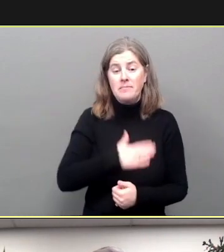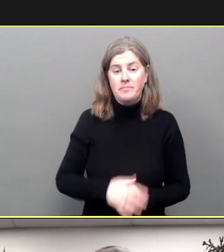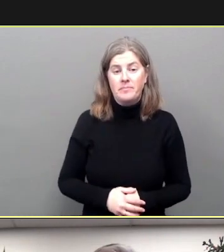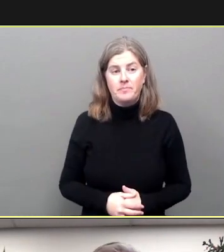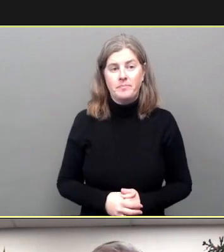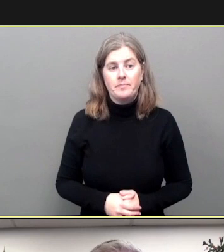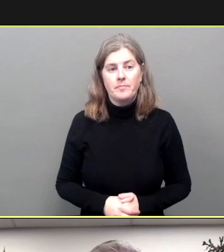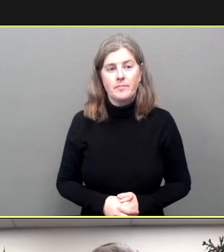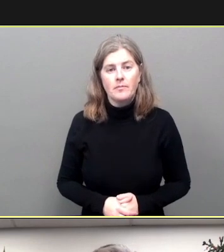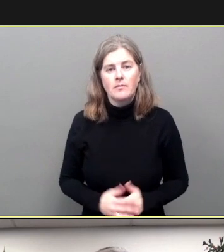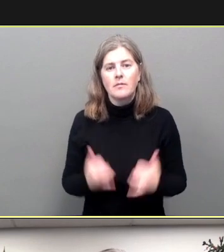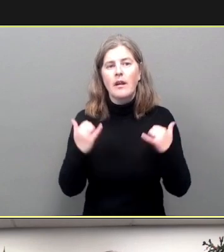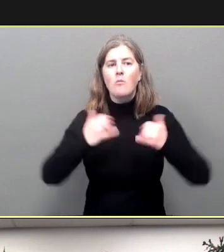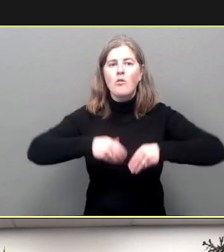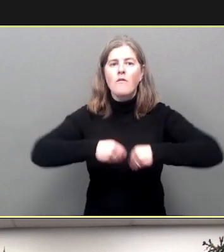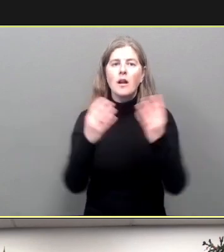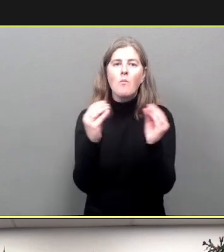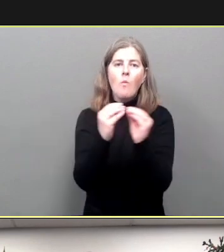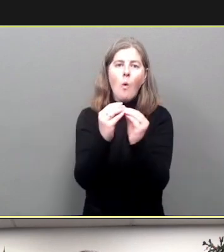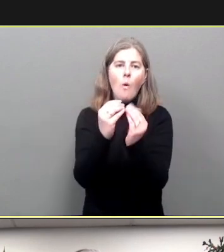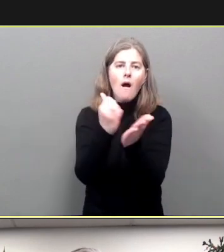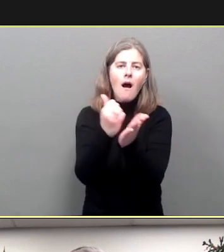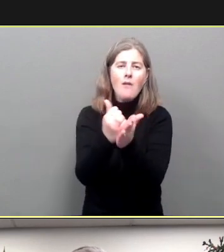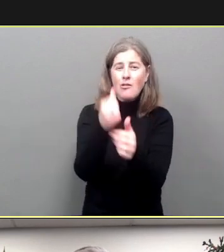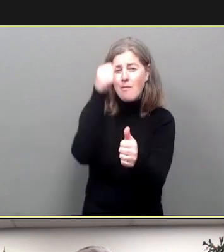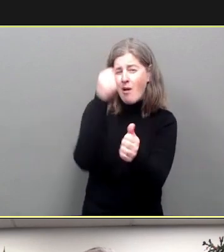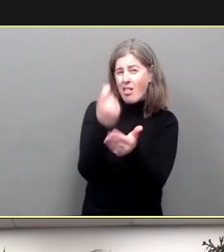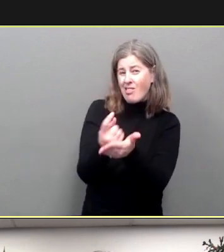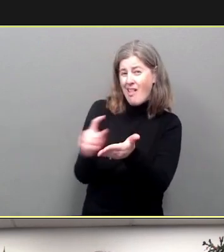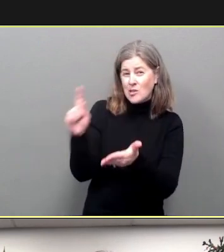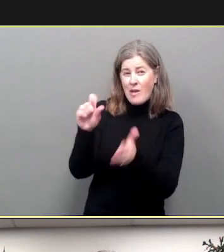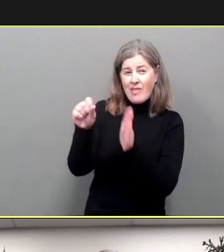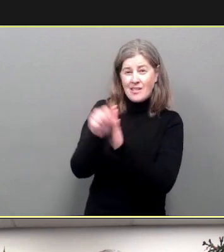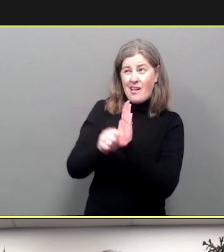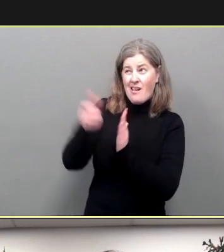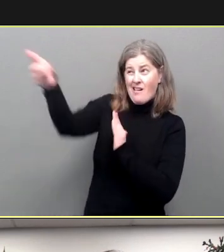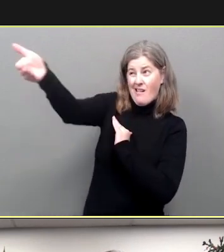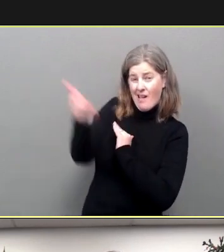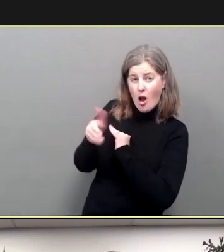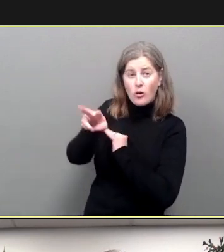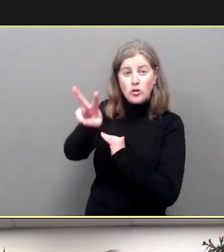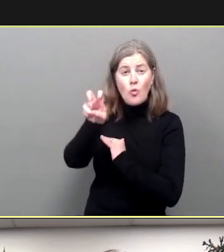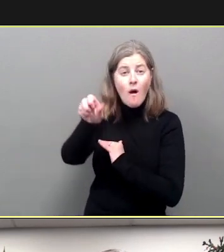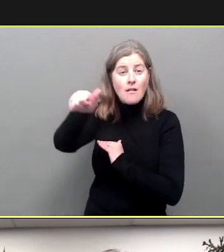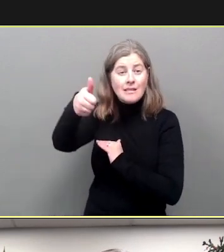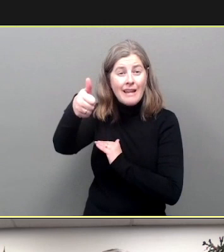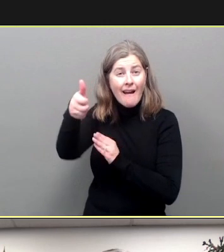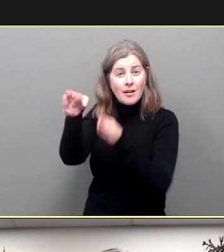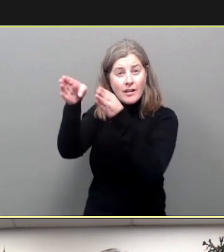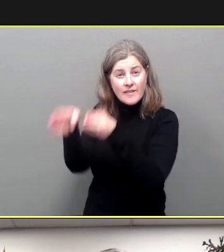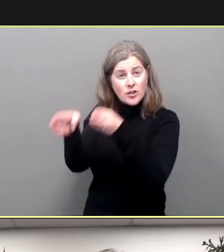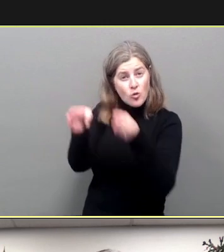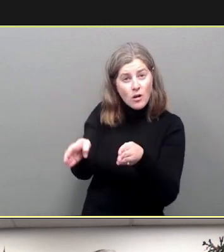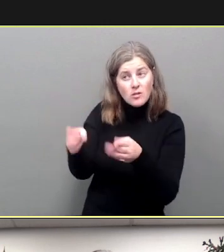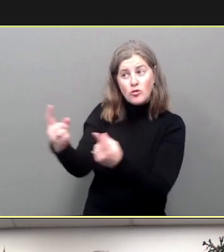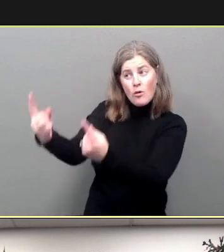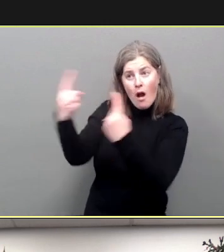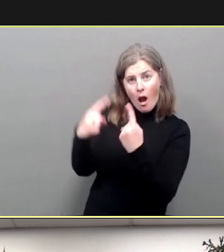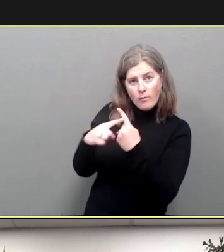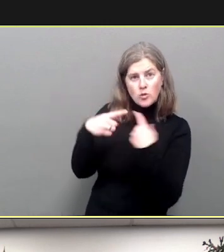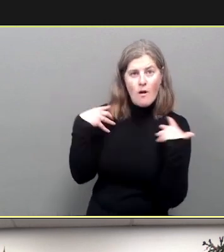We are now providing more help. Last week, the state had brought in 210 individuals in healthcare